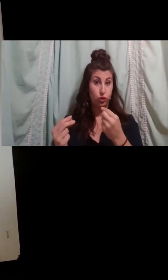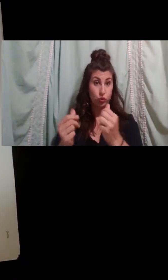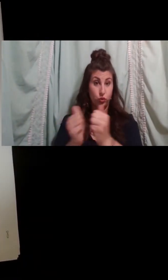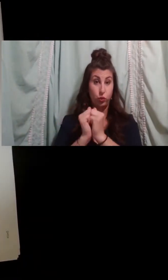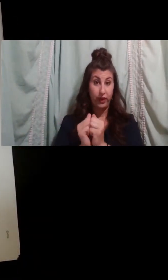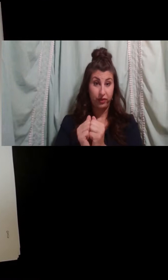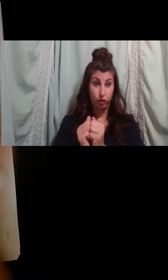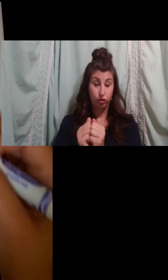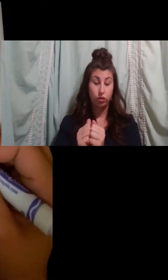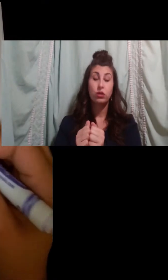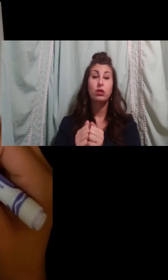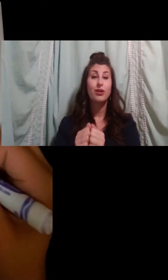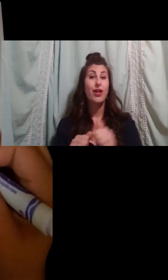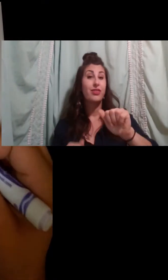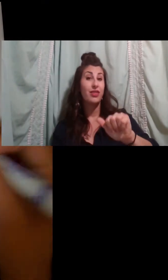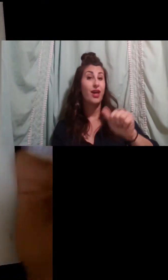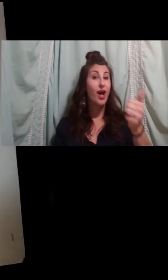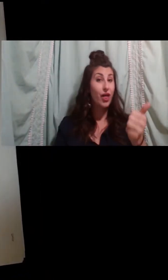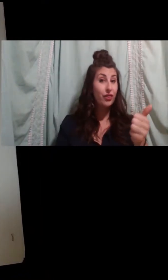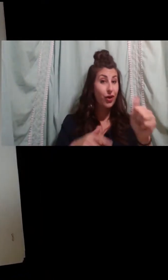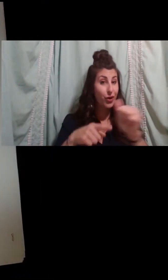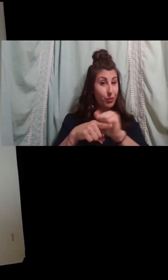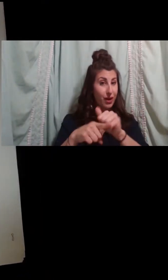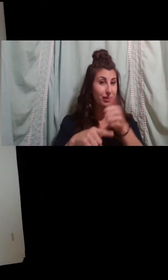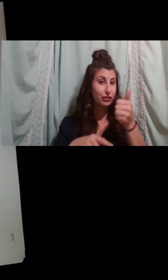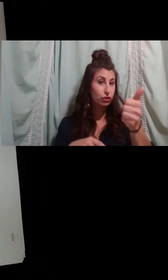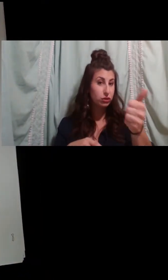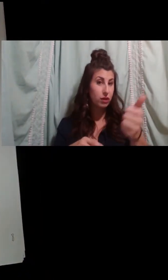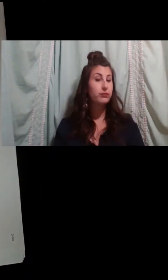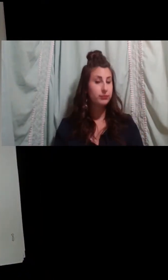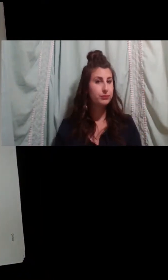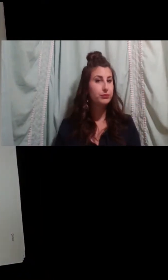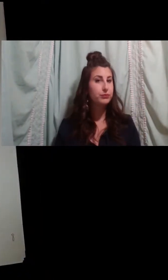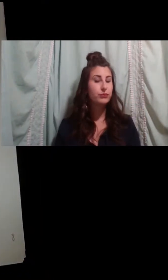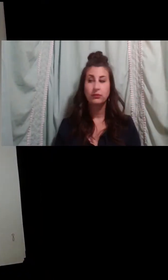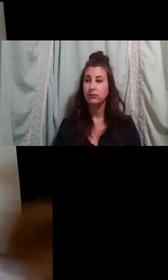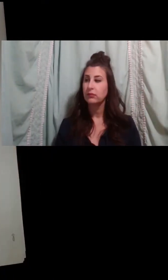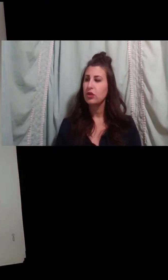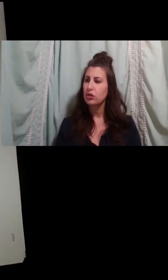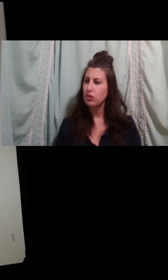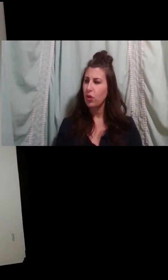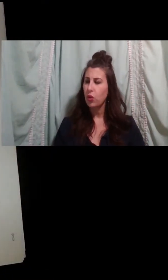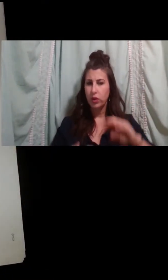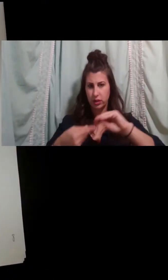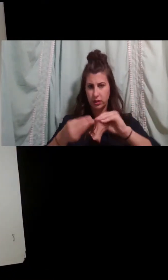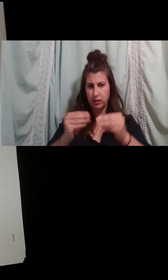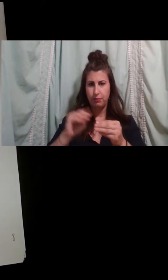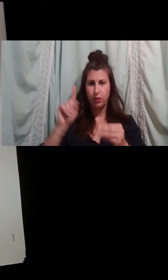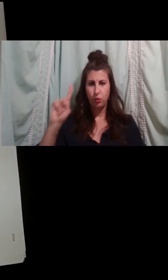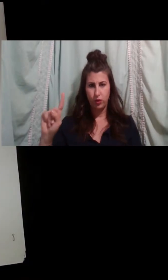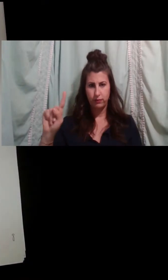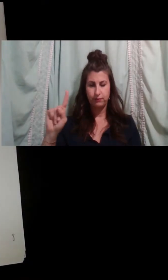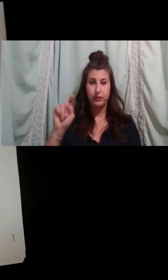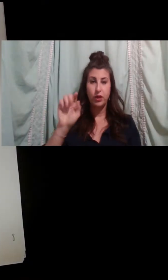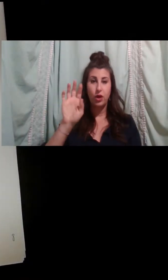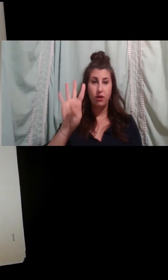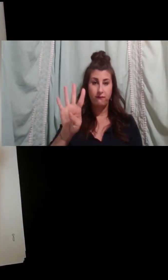together, and then I will have you practice the rest. Okay. So